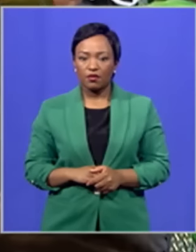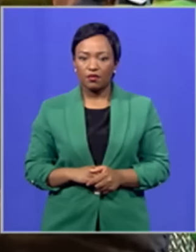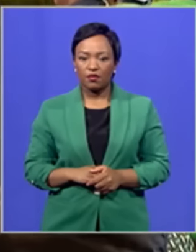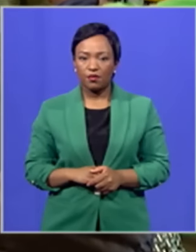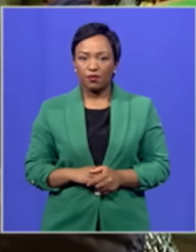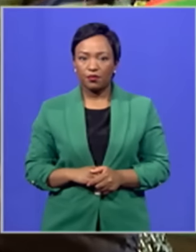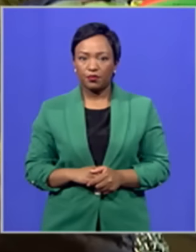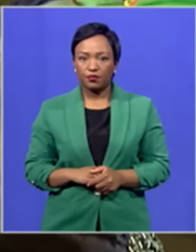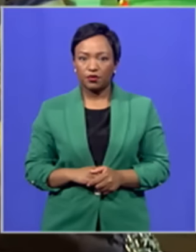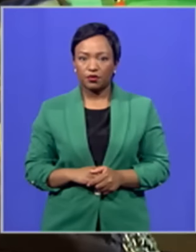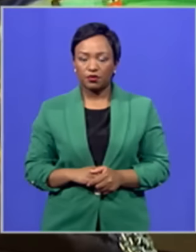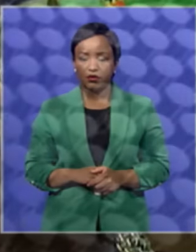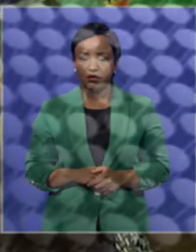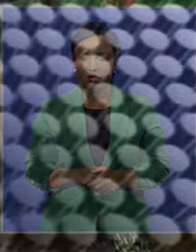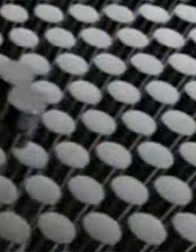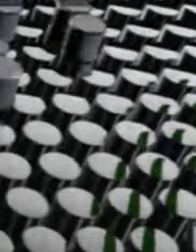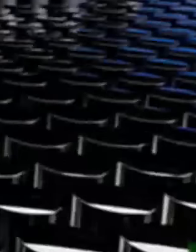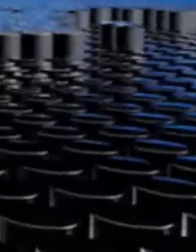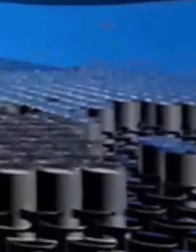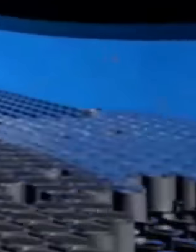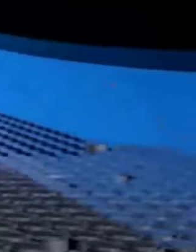mo Mahikeng.